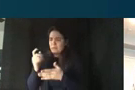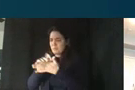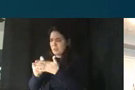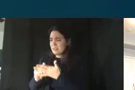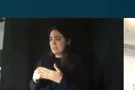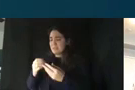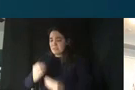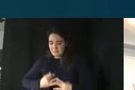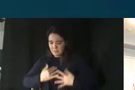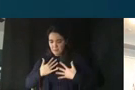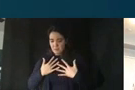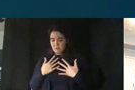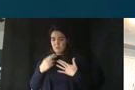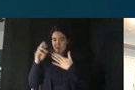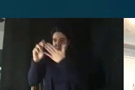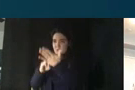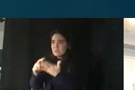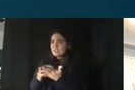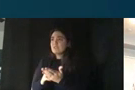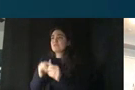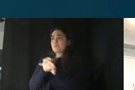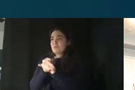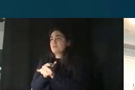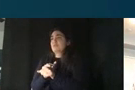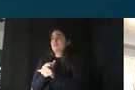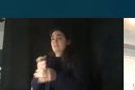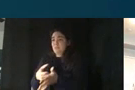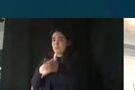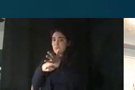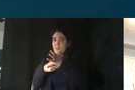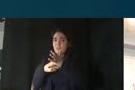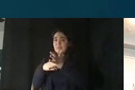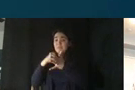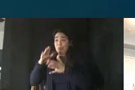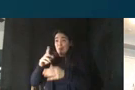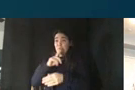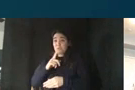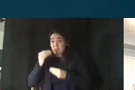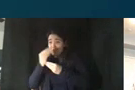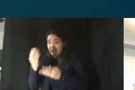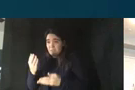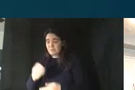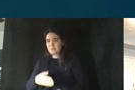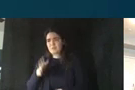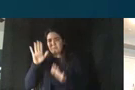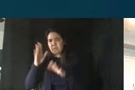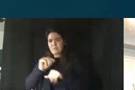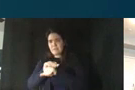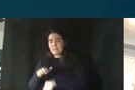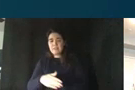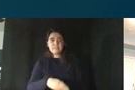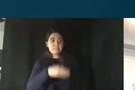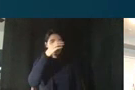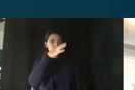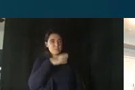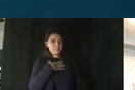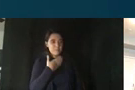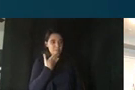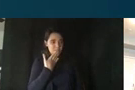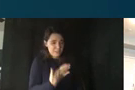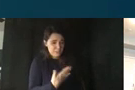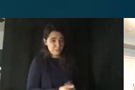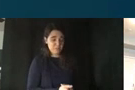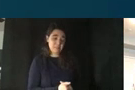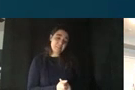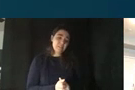work required to tell your truth. Very great advice. Thank you. Thank you. And it goes back